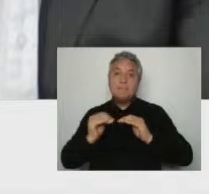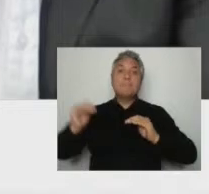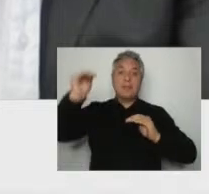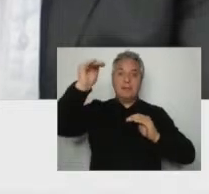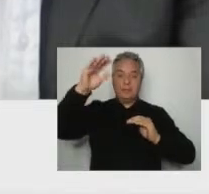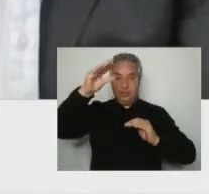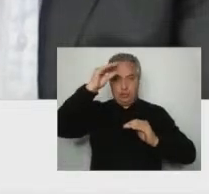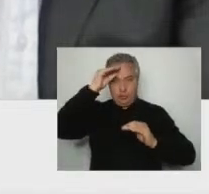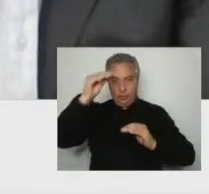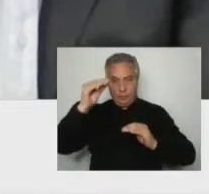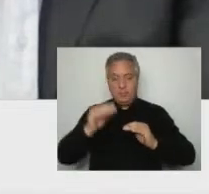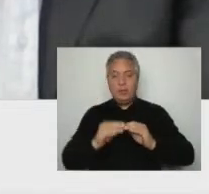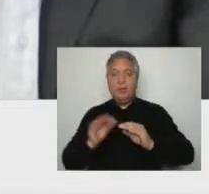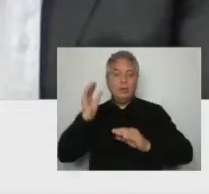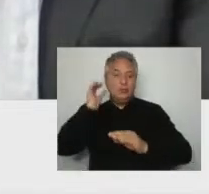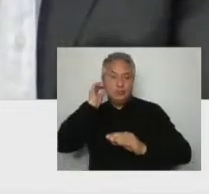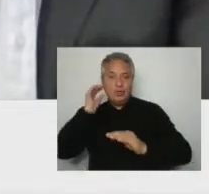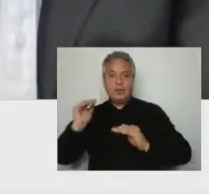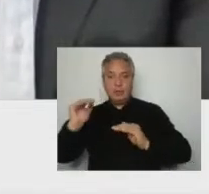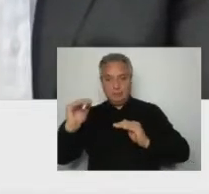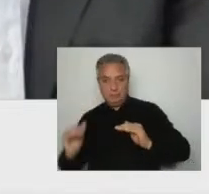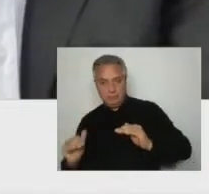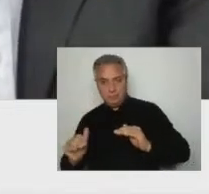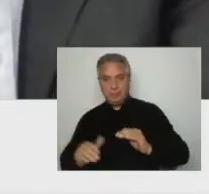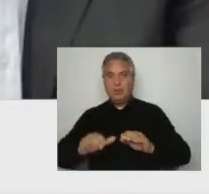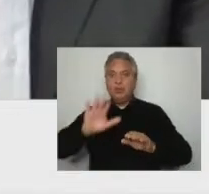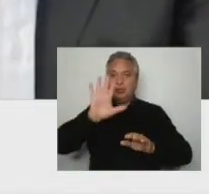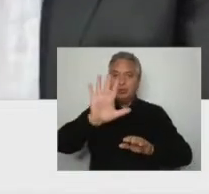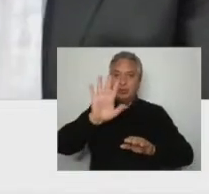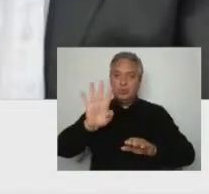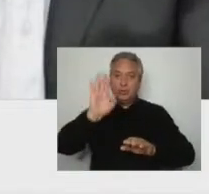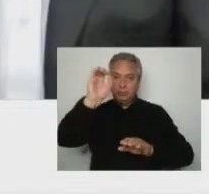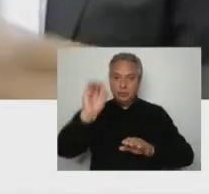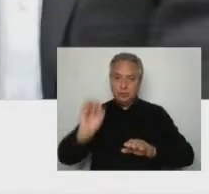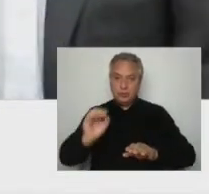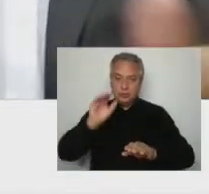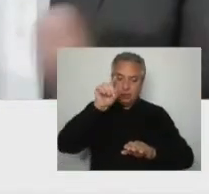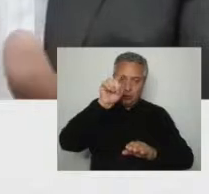here between men and women. 53.9%